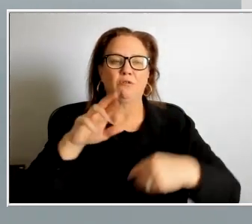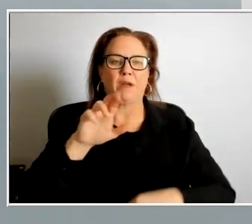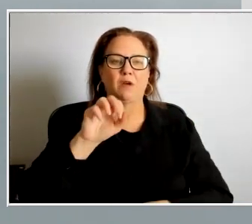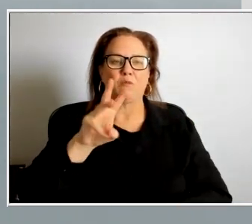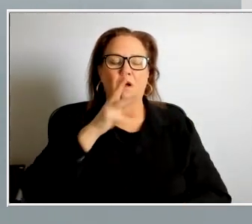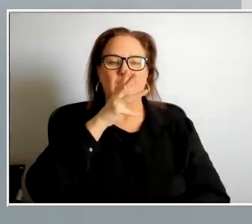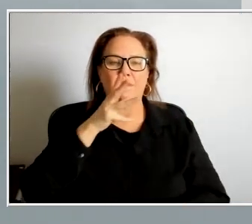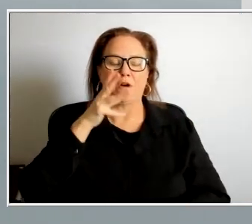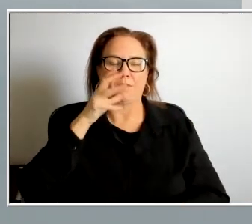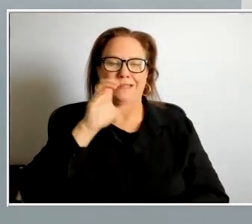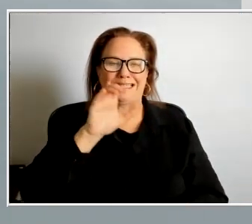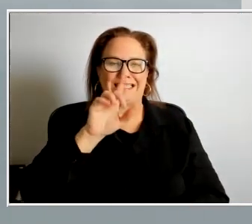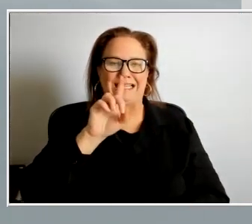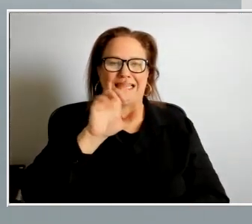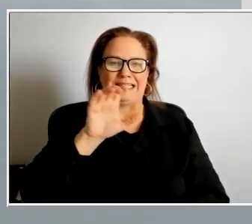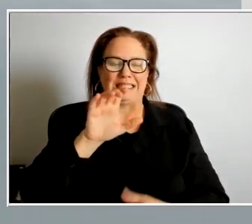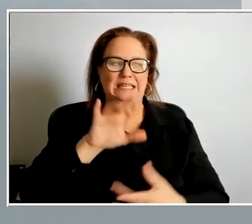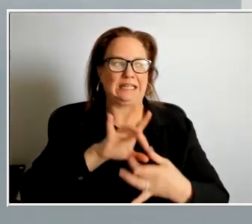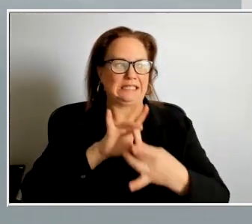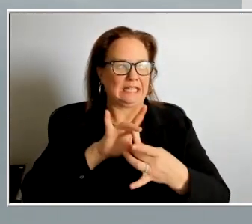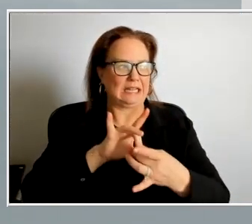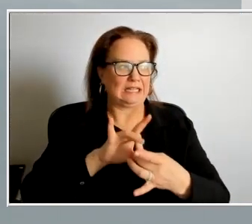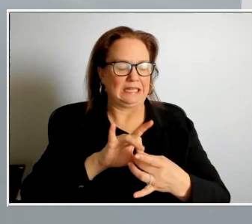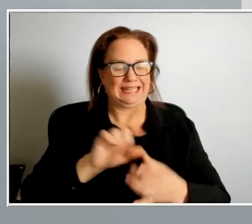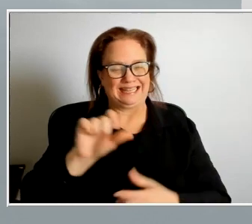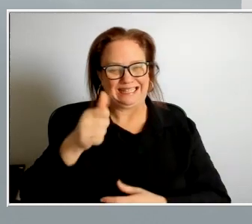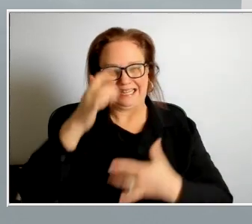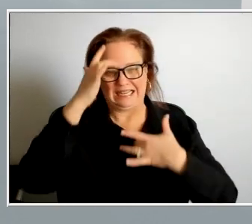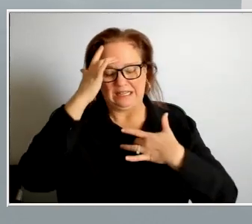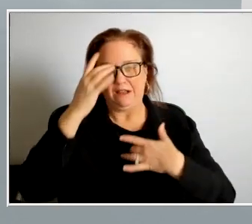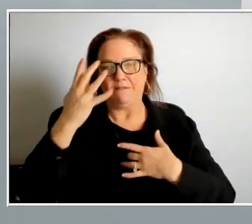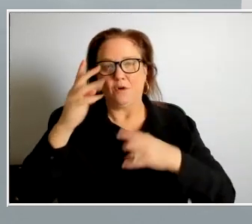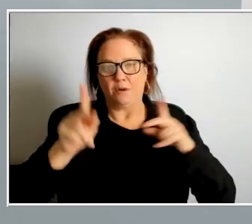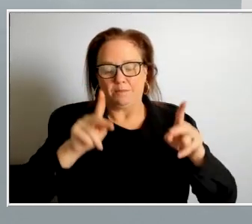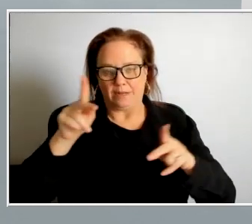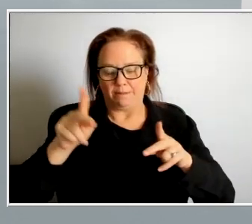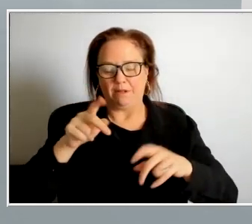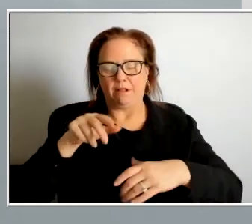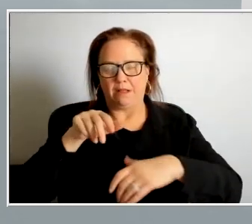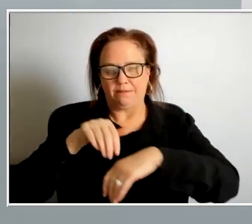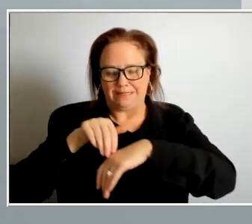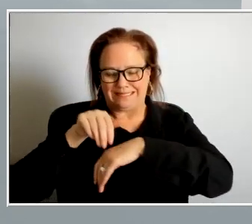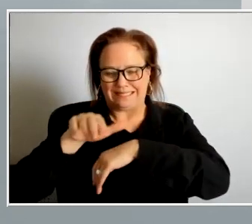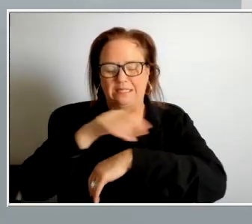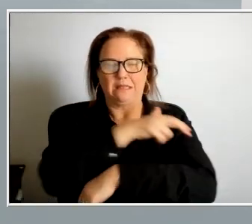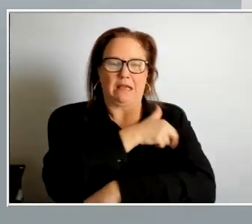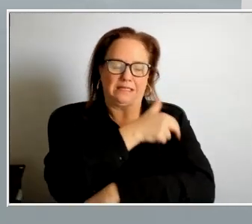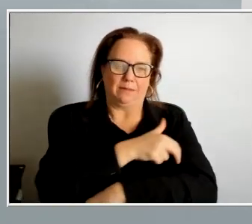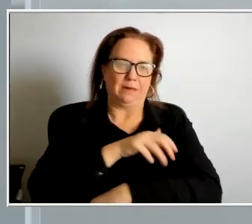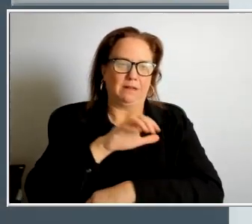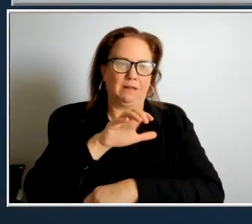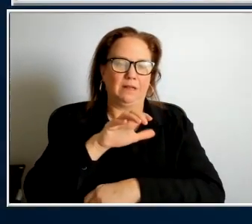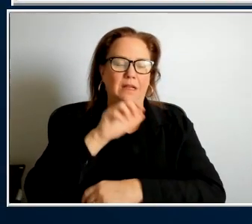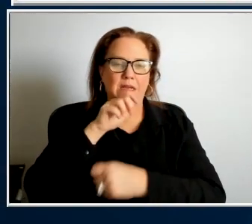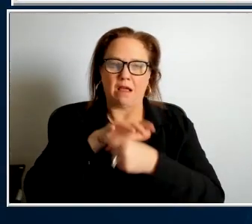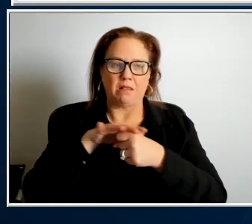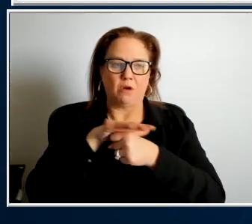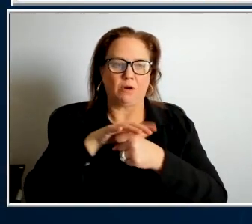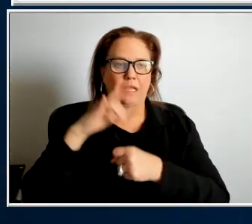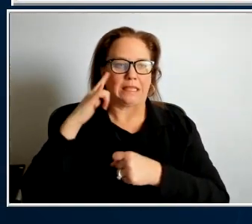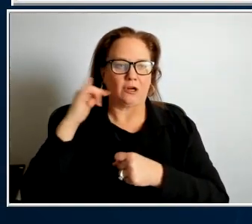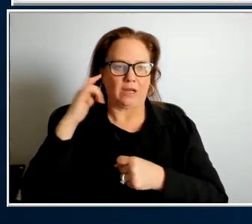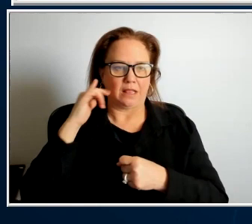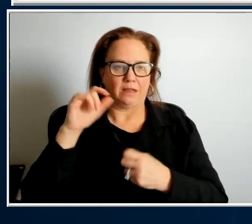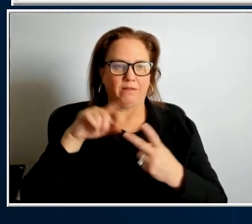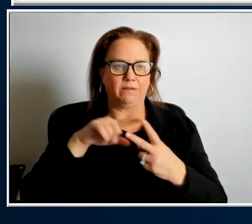The CDC has linked 10 illnesses to it, including 4 people that have ended up in the hospital. The cases are not local. They're in California,